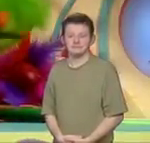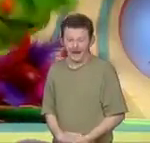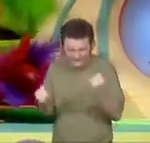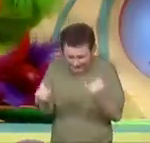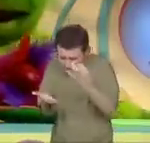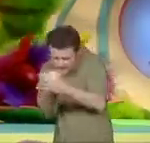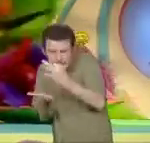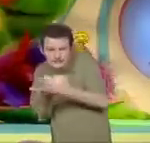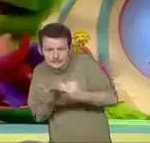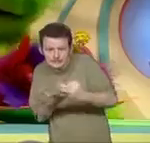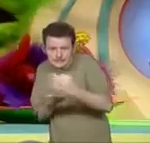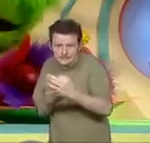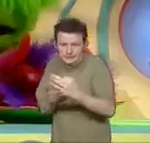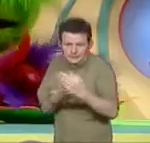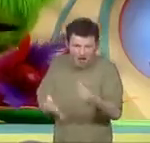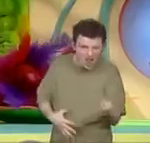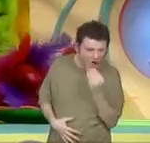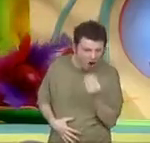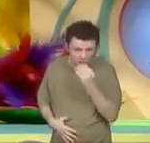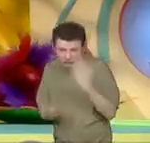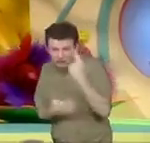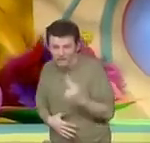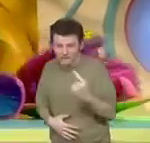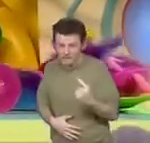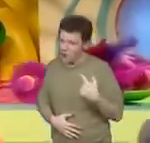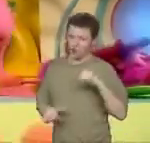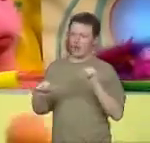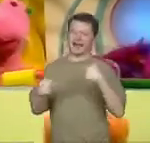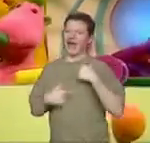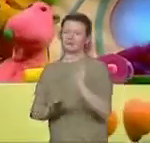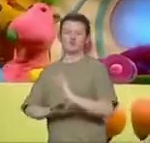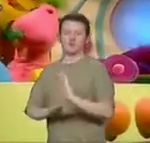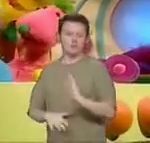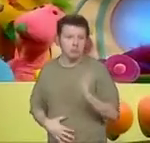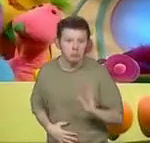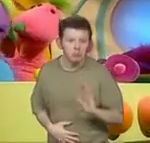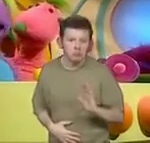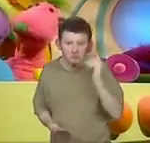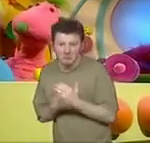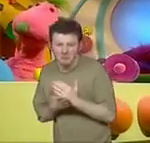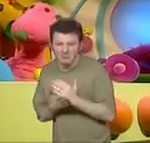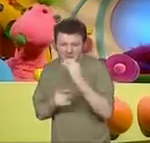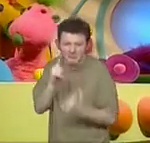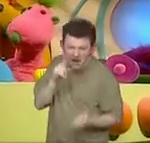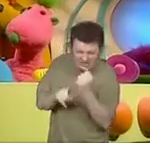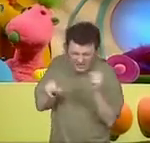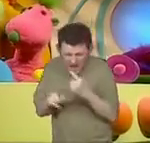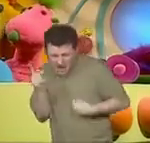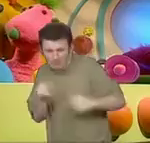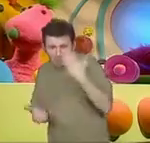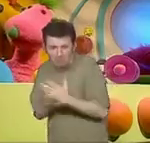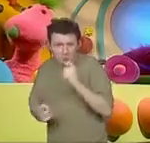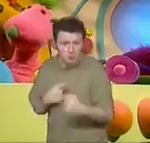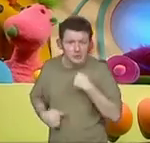Ah, that's loads. Can I have one too? No, not yet, Groove. Do you believe it? Tiddly-peeps find out about things